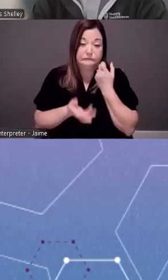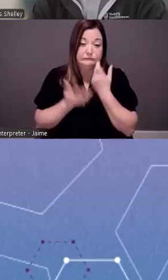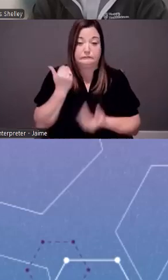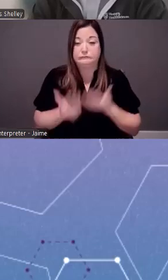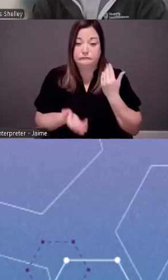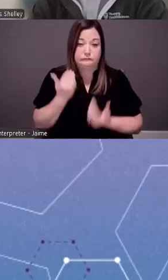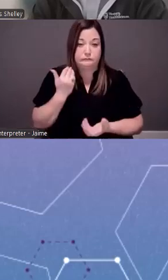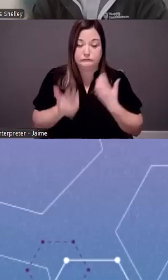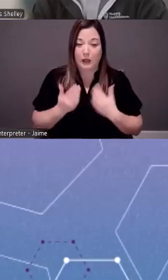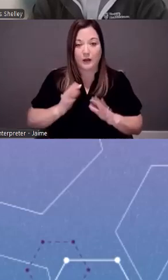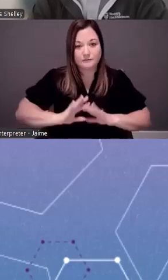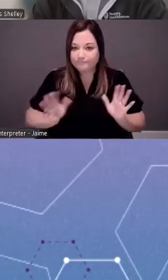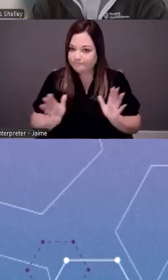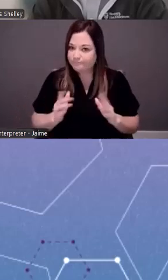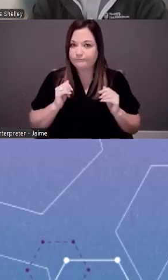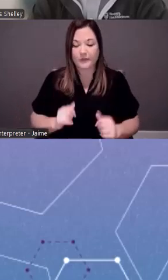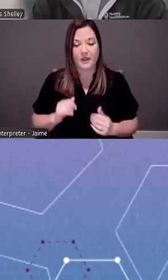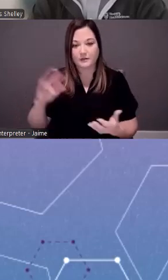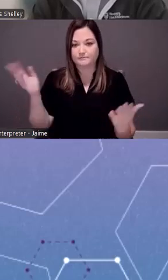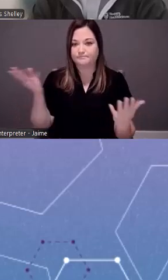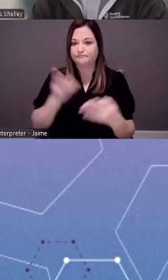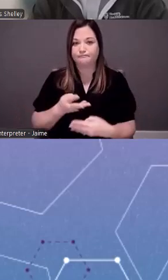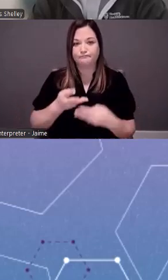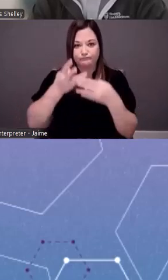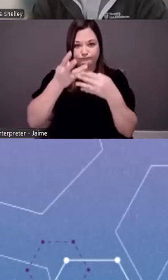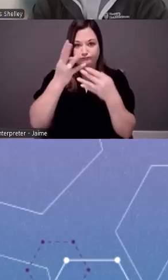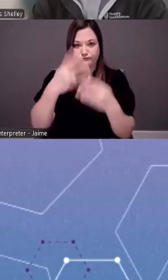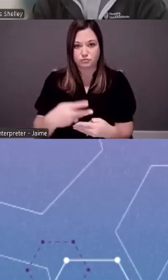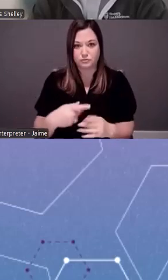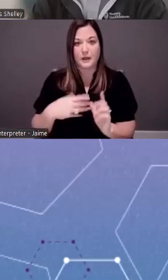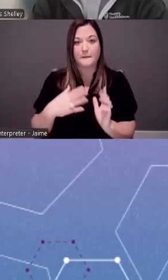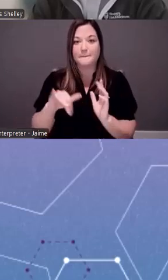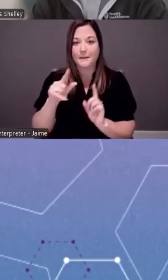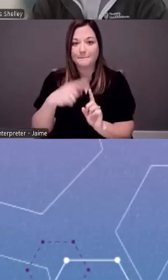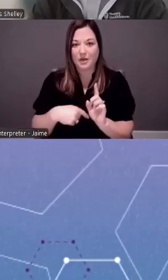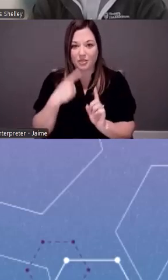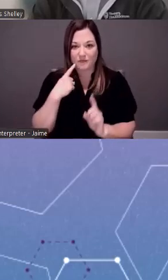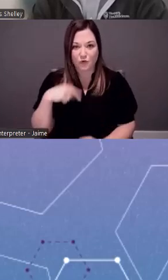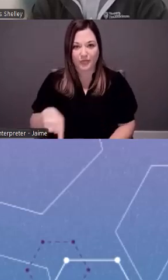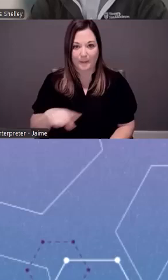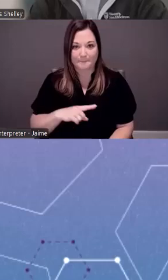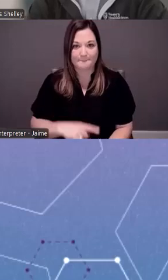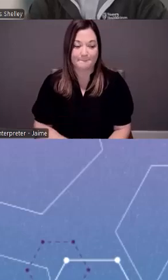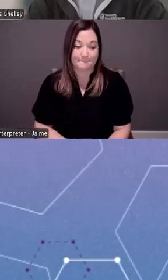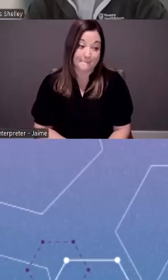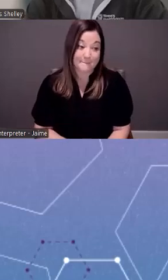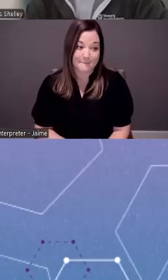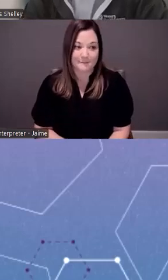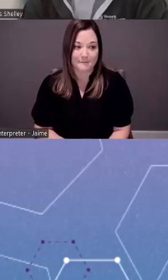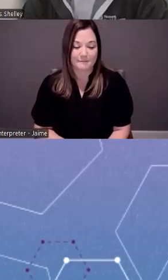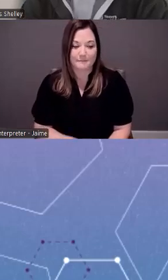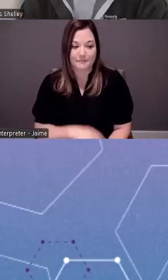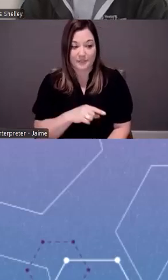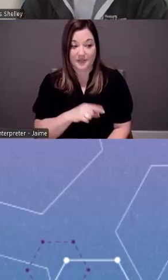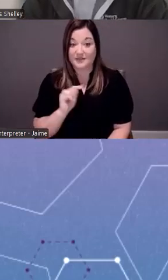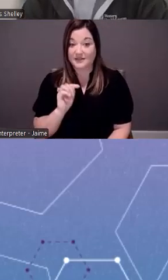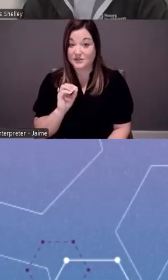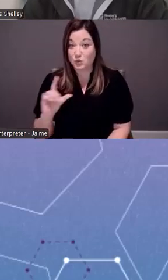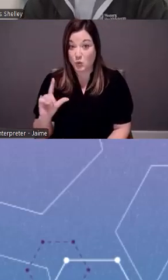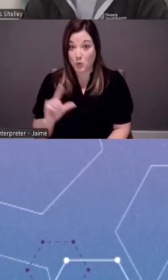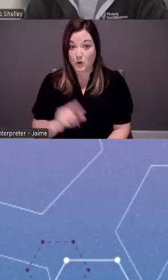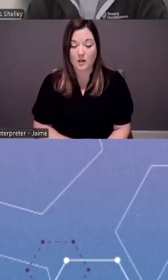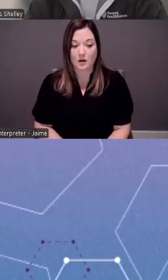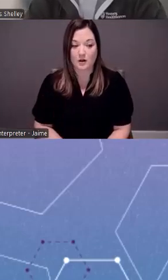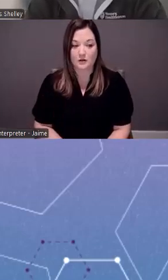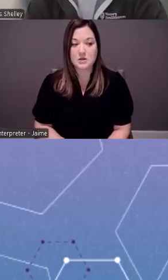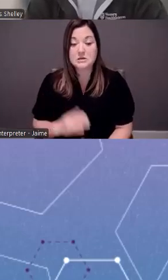publications and sorts it all by month for them. So this tool is in